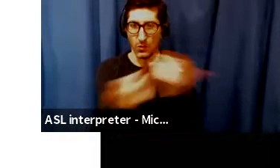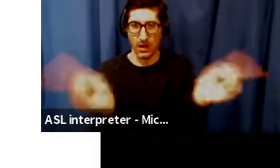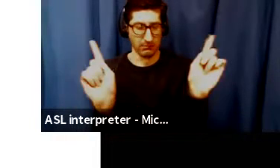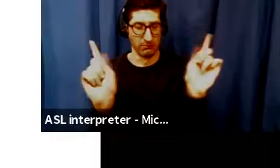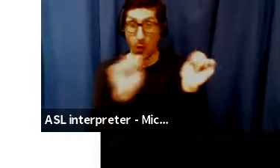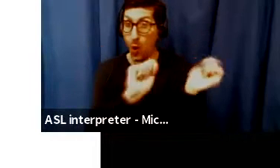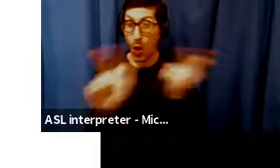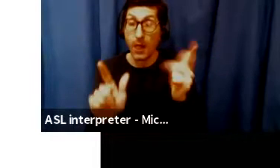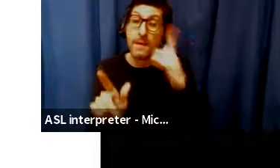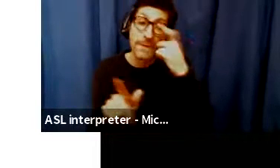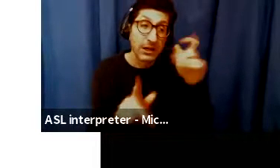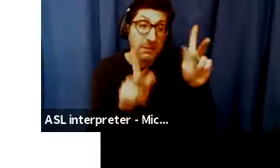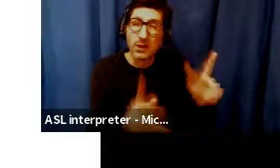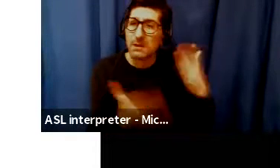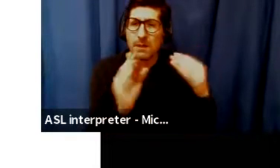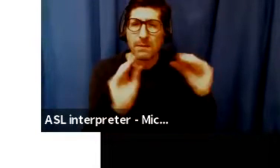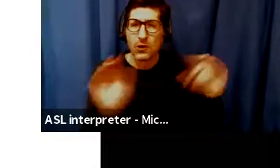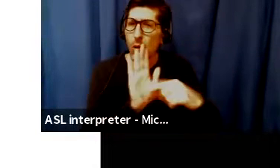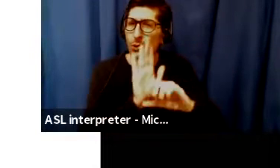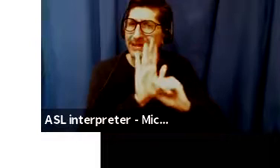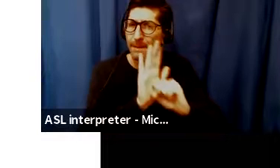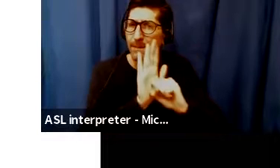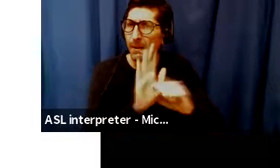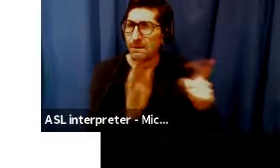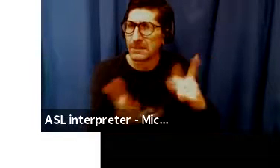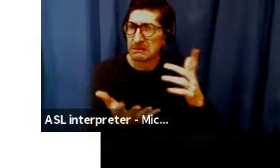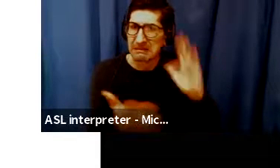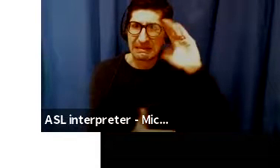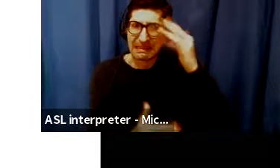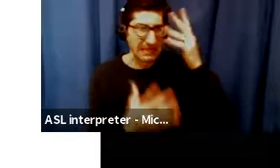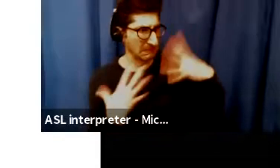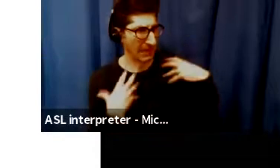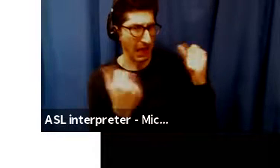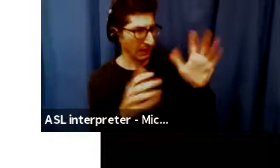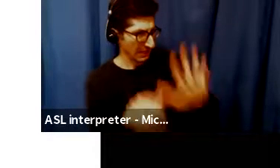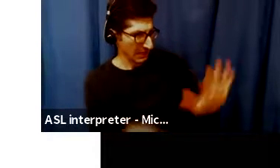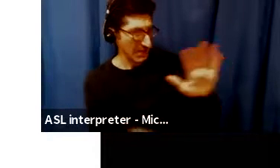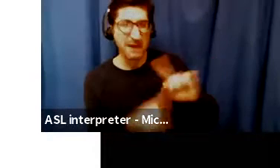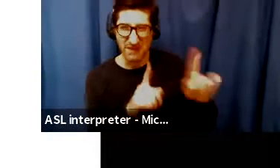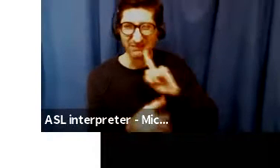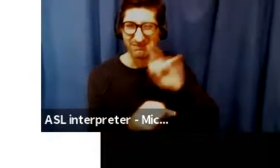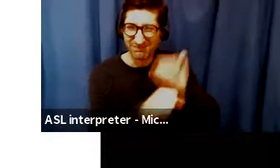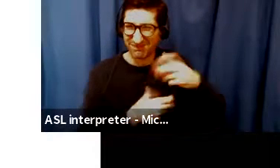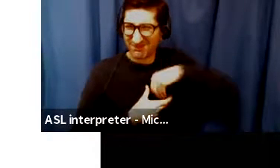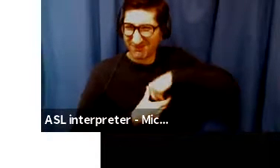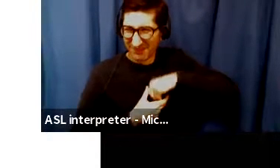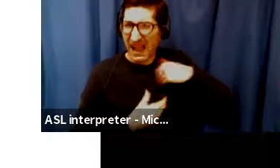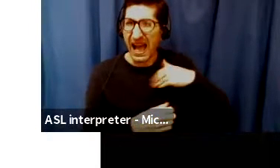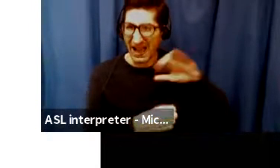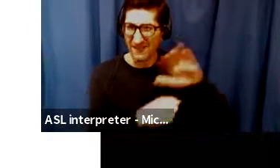be asymptomatic. You could not have symptoms and still have COVID-19. So this is